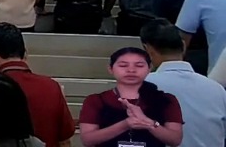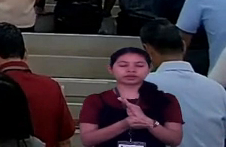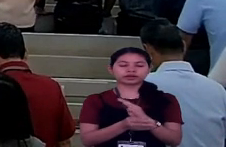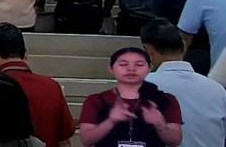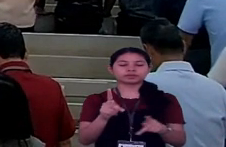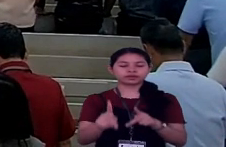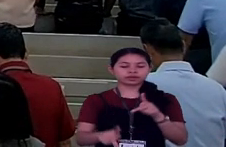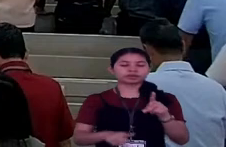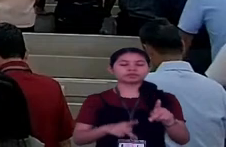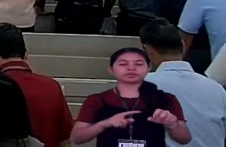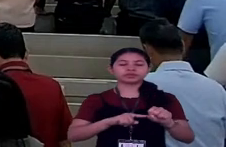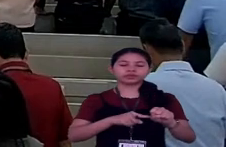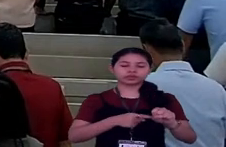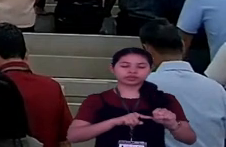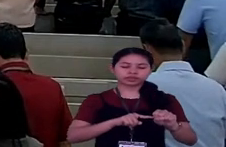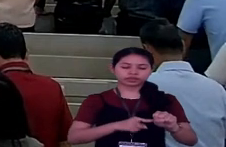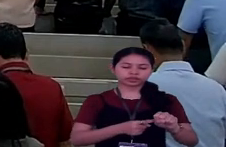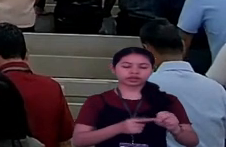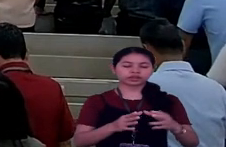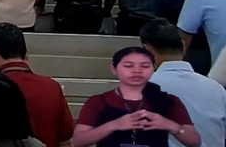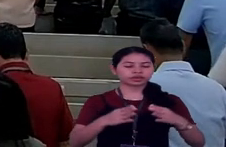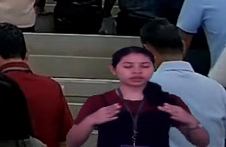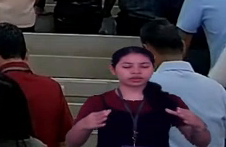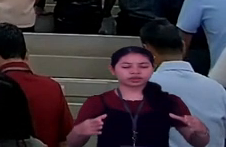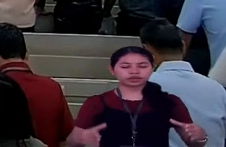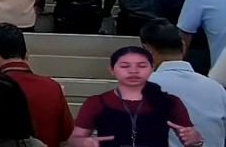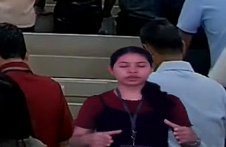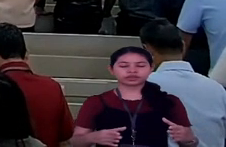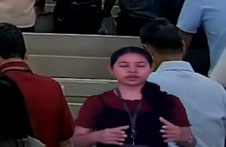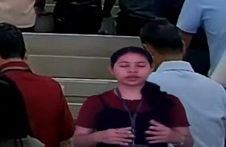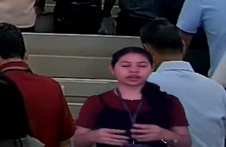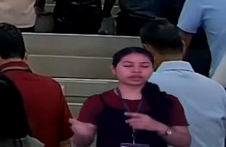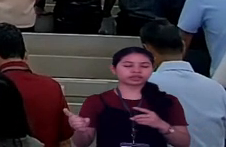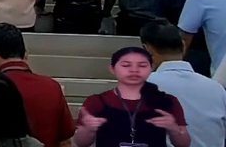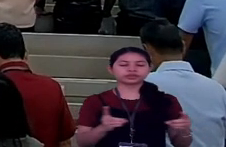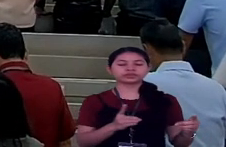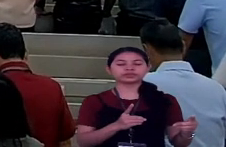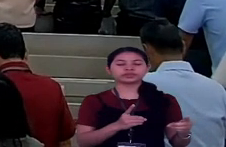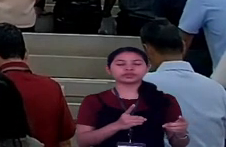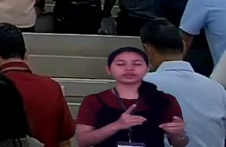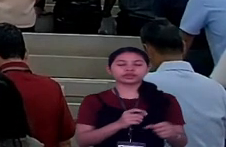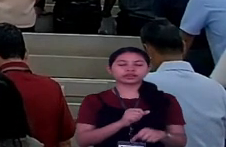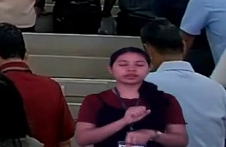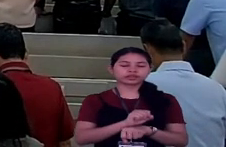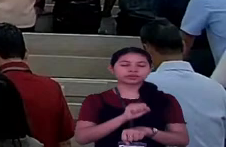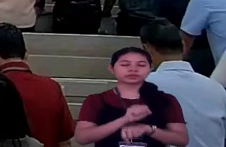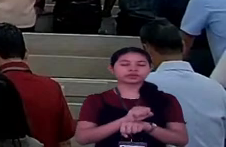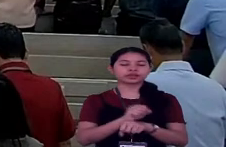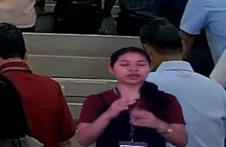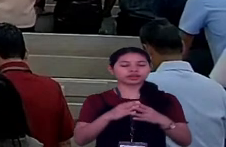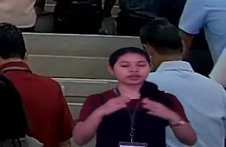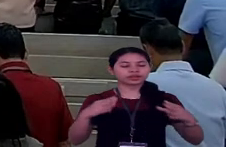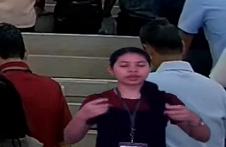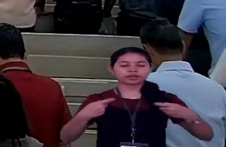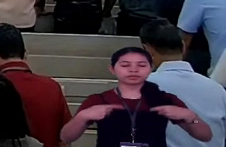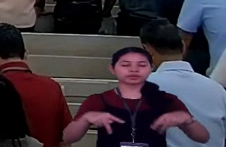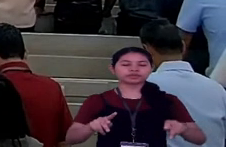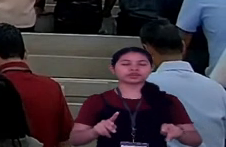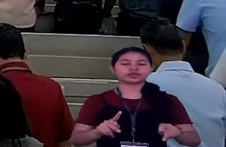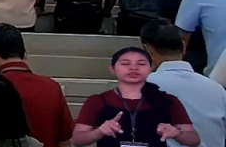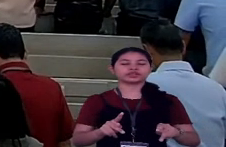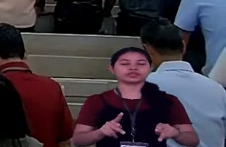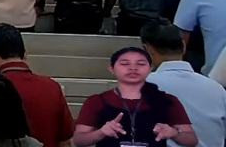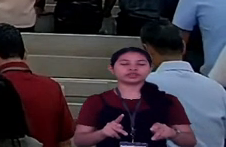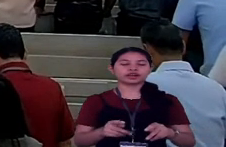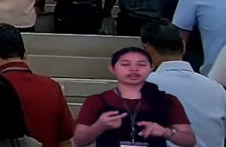the people that will start the Great Commission. And today we are having this great privilege again. Mm. We